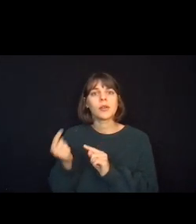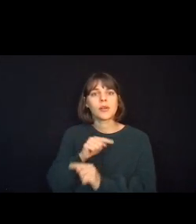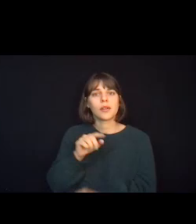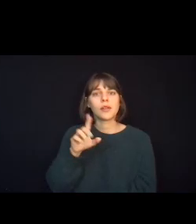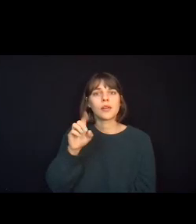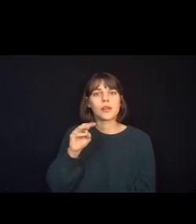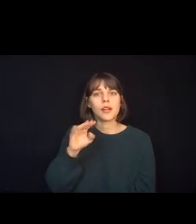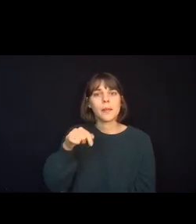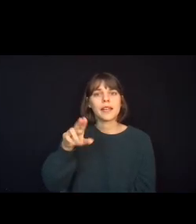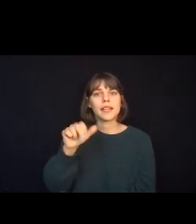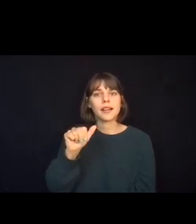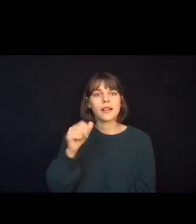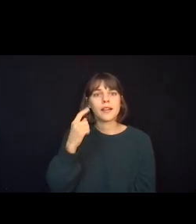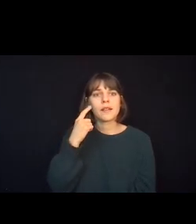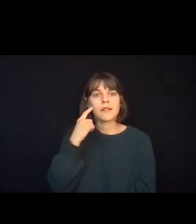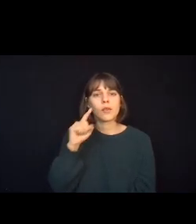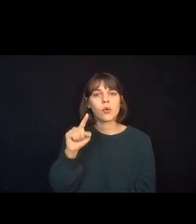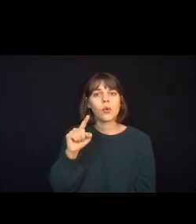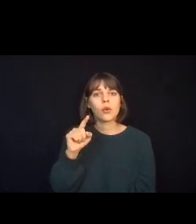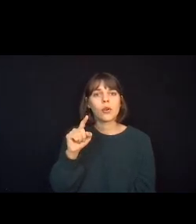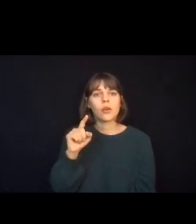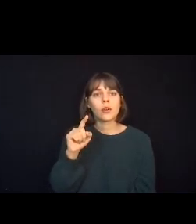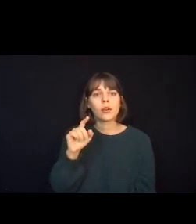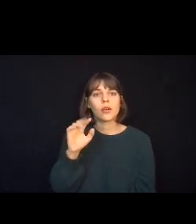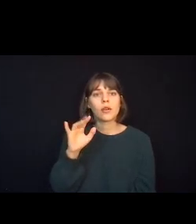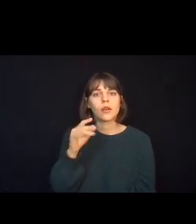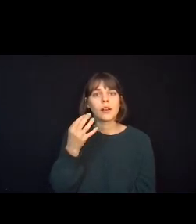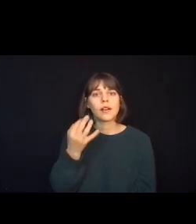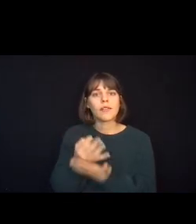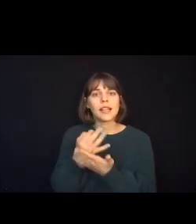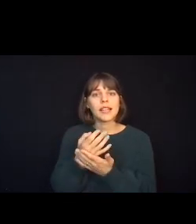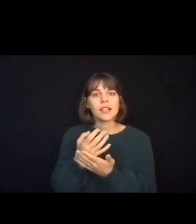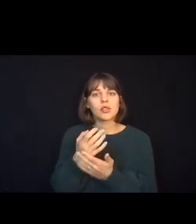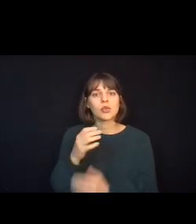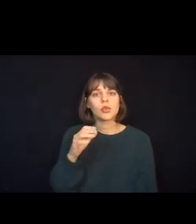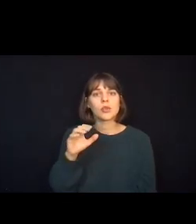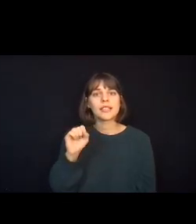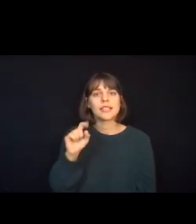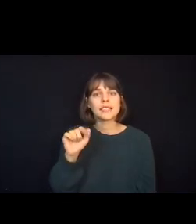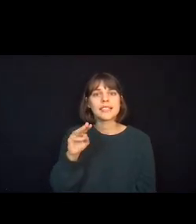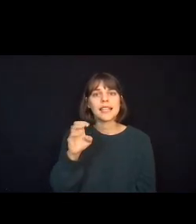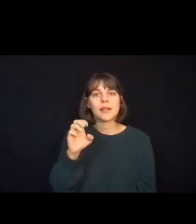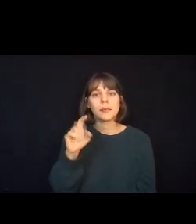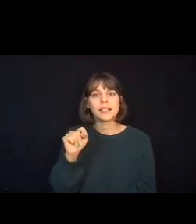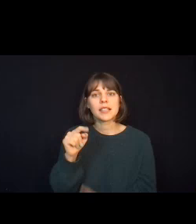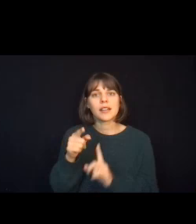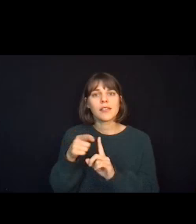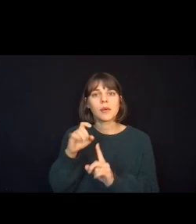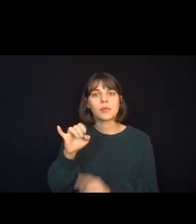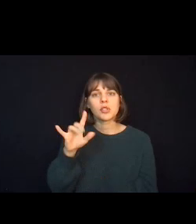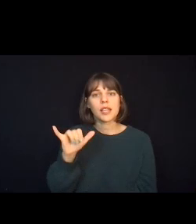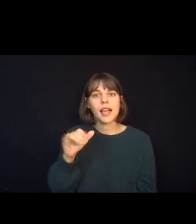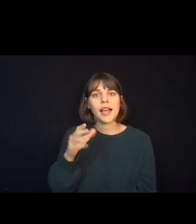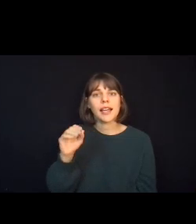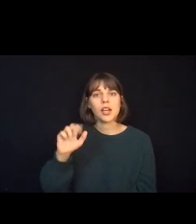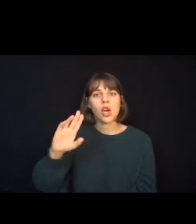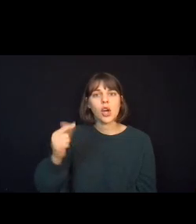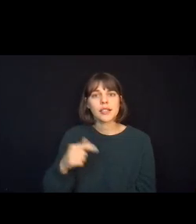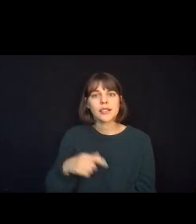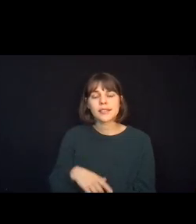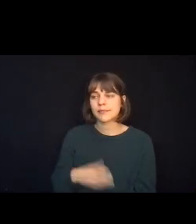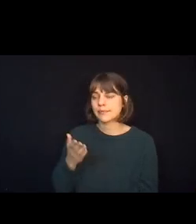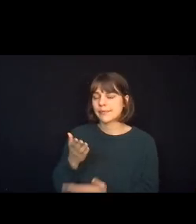Dominica for the financial statements from July and August. All